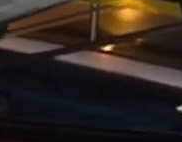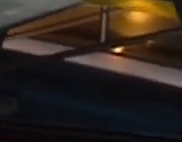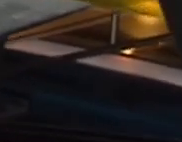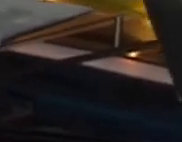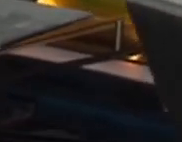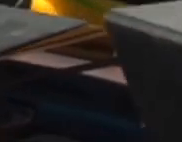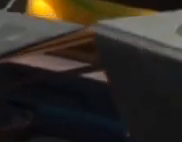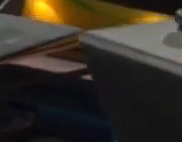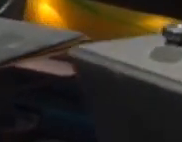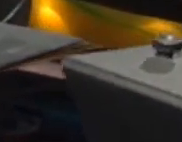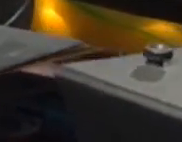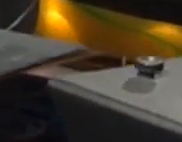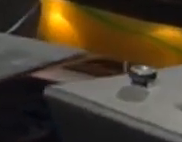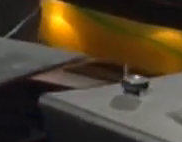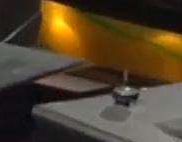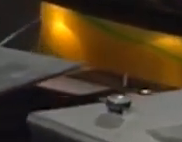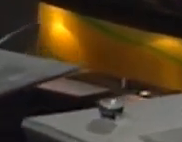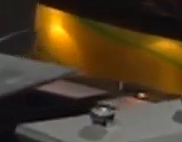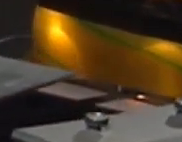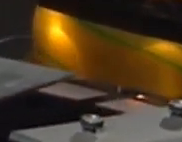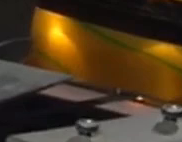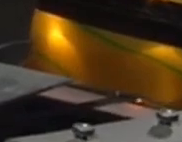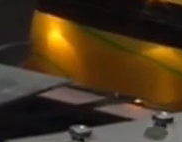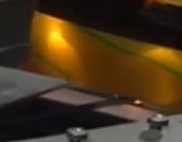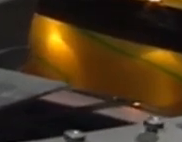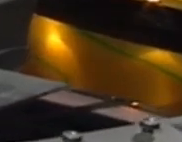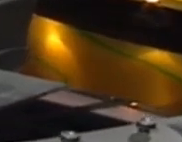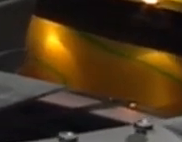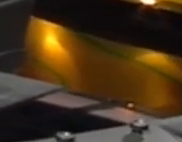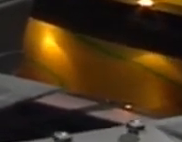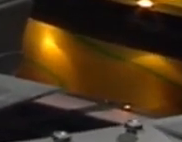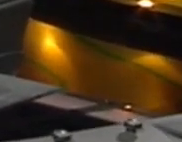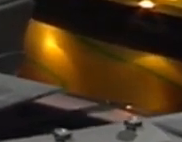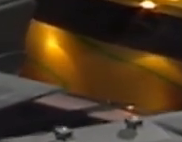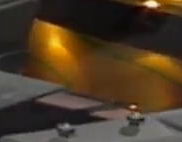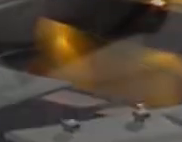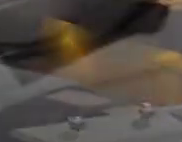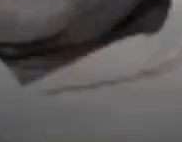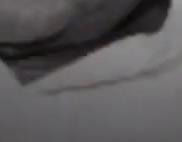Thank you. Really appreciate it. Thank you so much. We'll call you again.